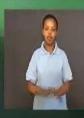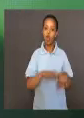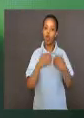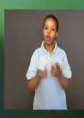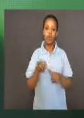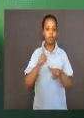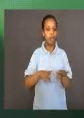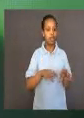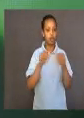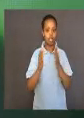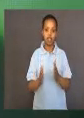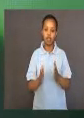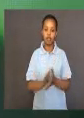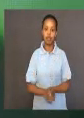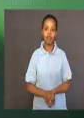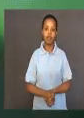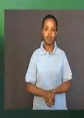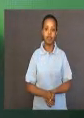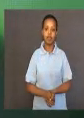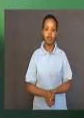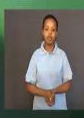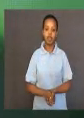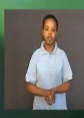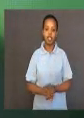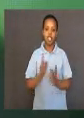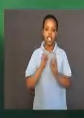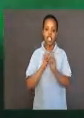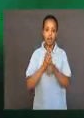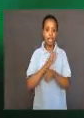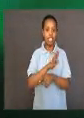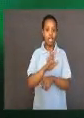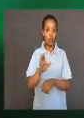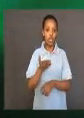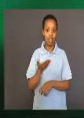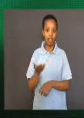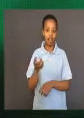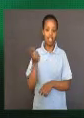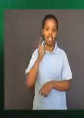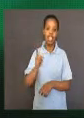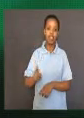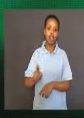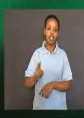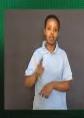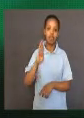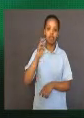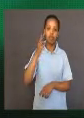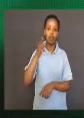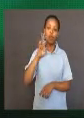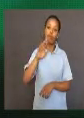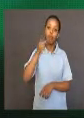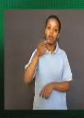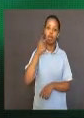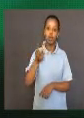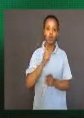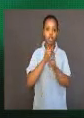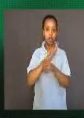Welcome back, students. If you answered the green bug, then you